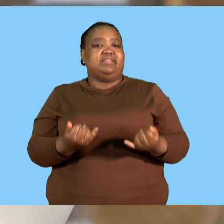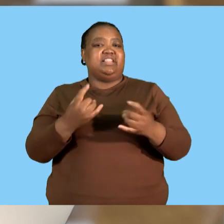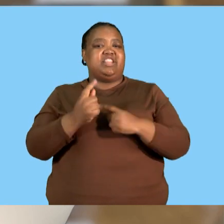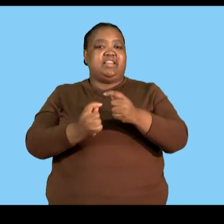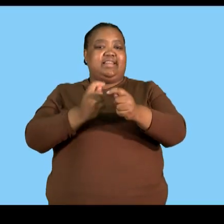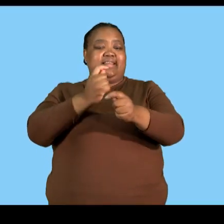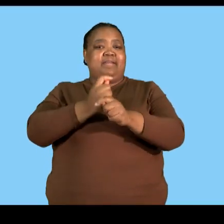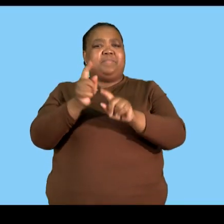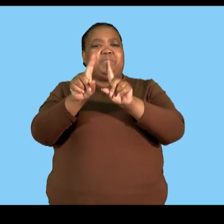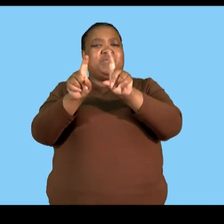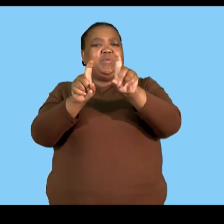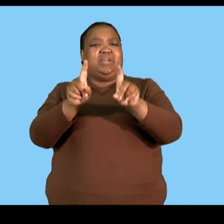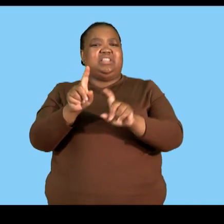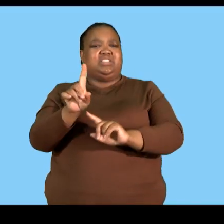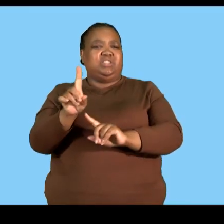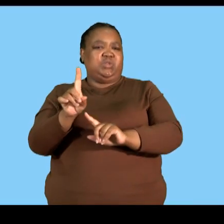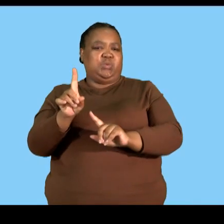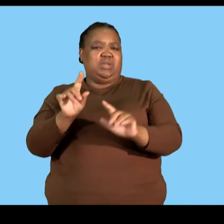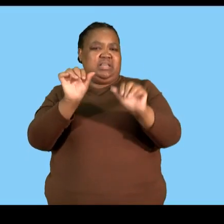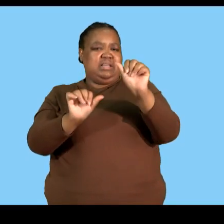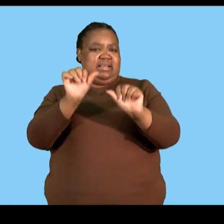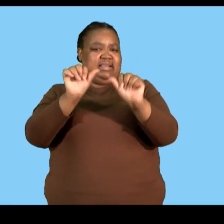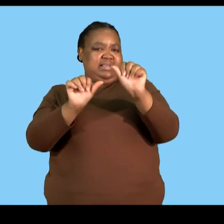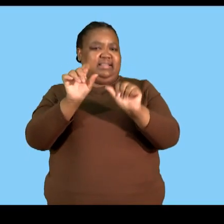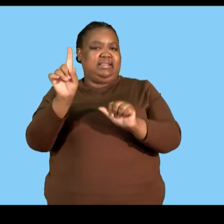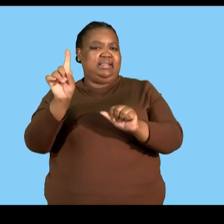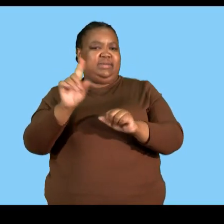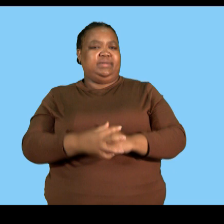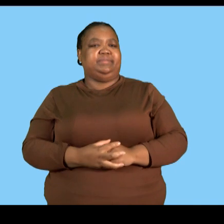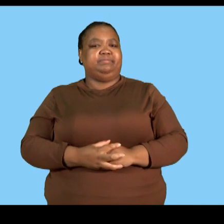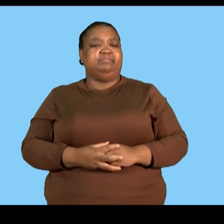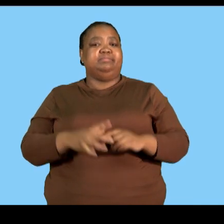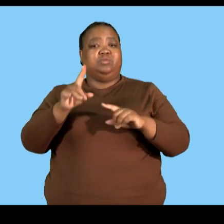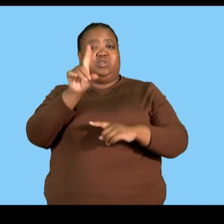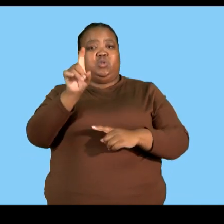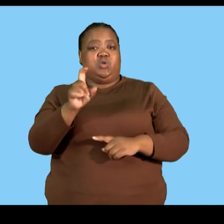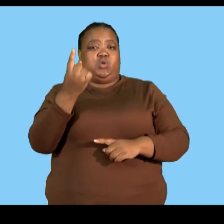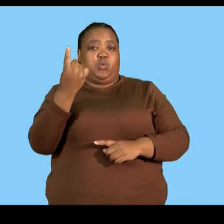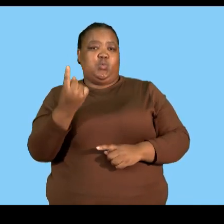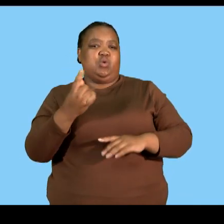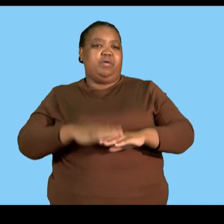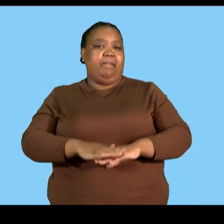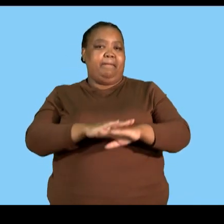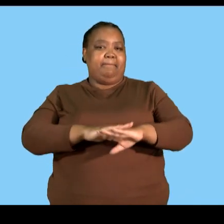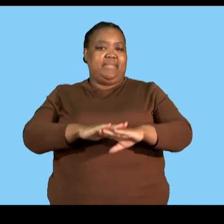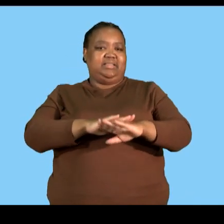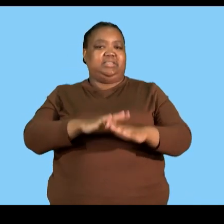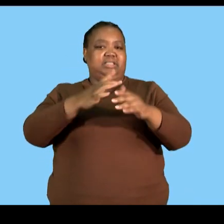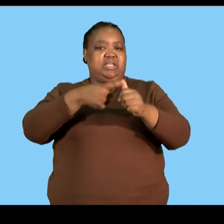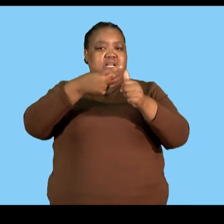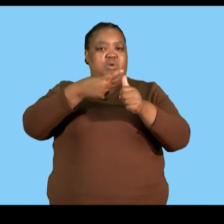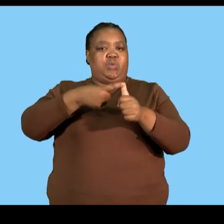looking at the type of questions that will be assessed. Firstly, for question one, it could be